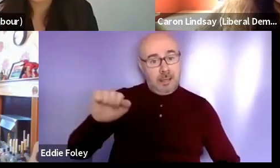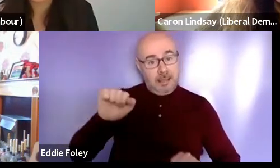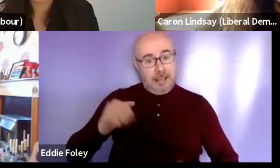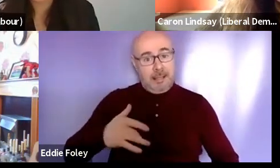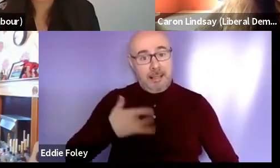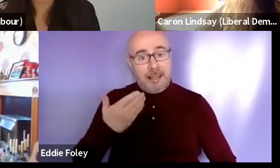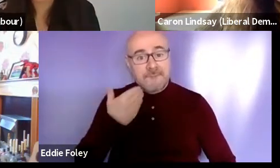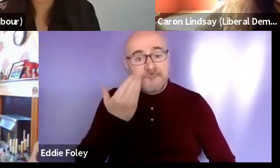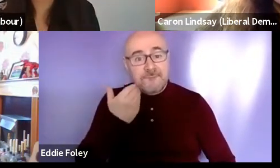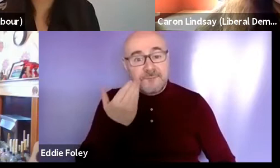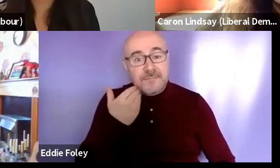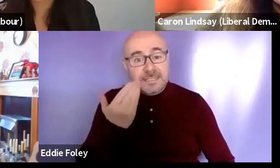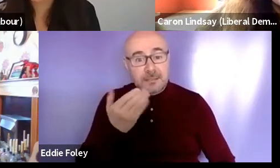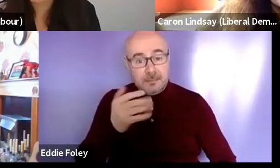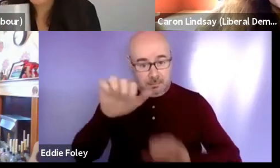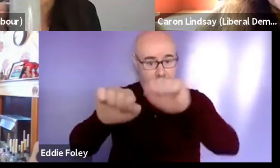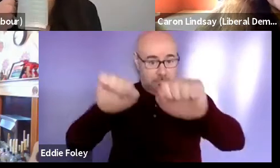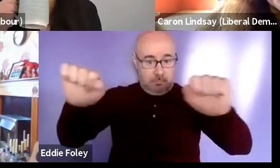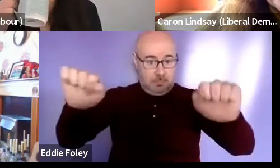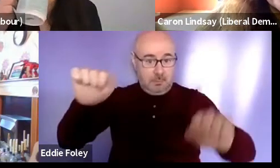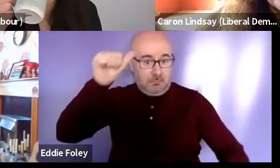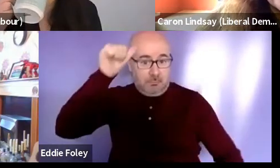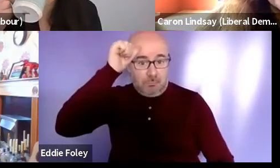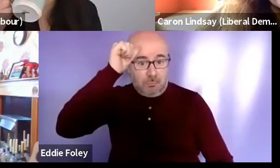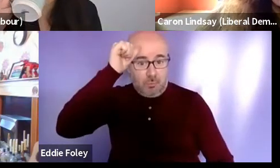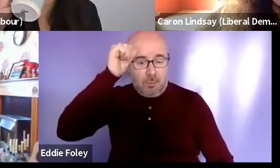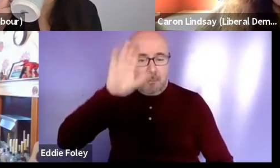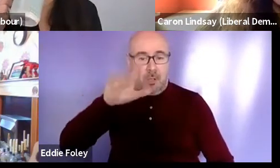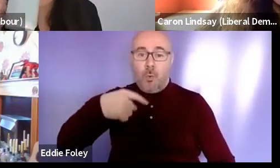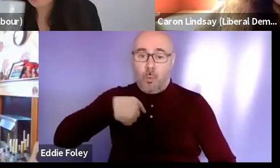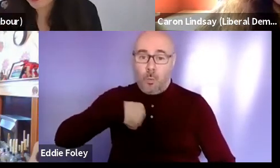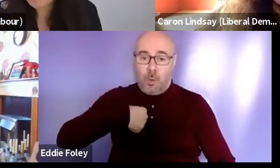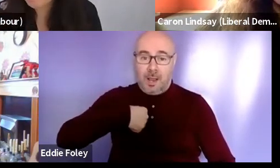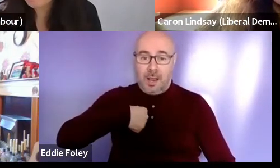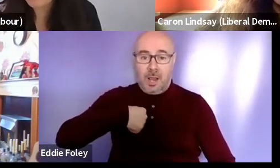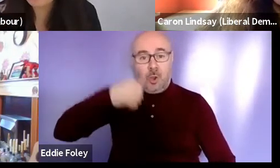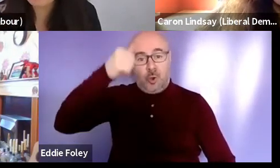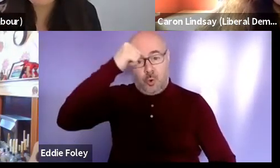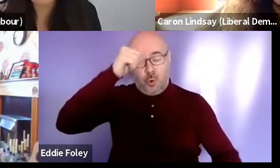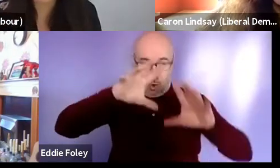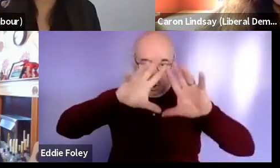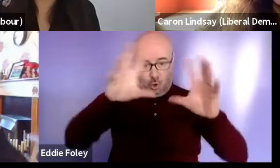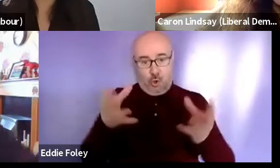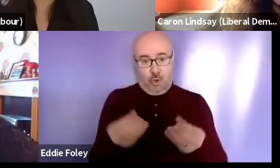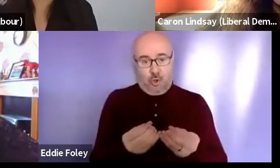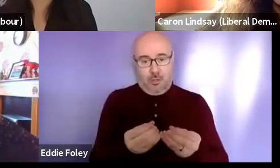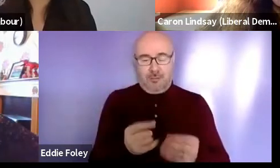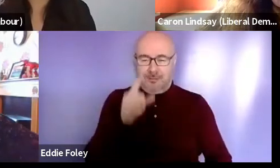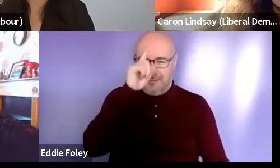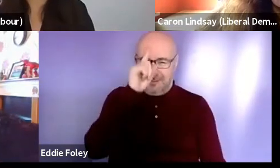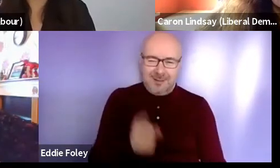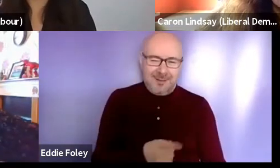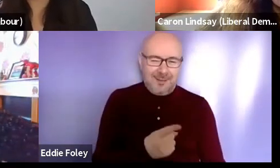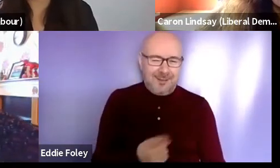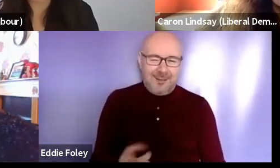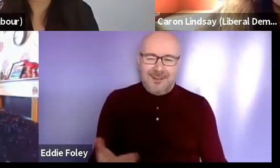basis. And we can't know everything all the time. And I think as politicians, it's sort